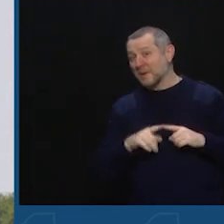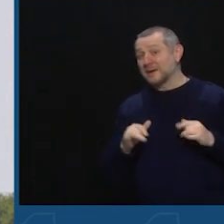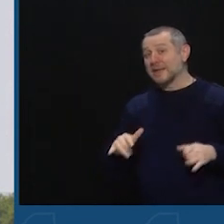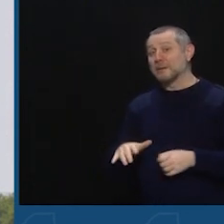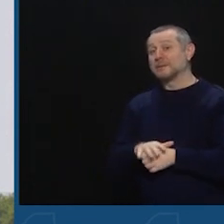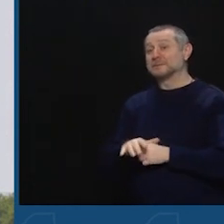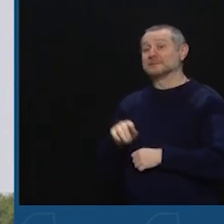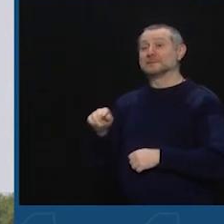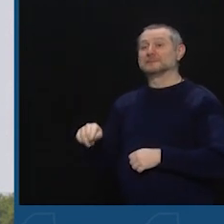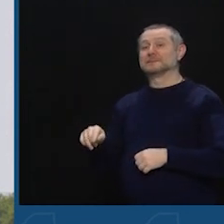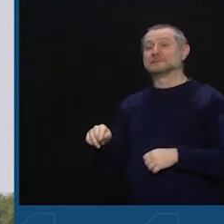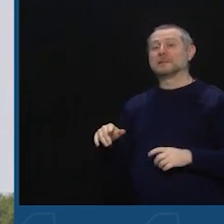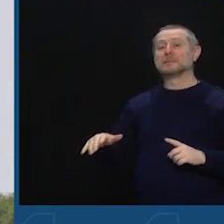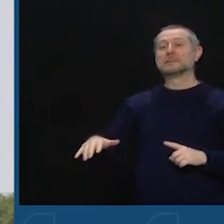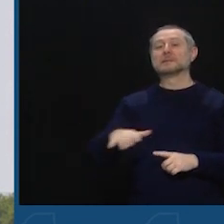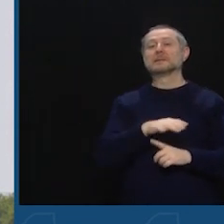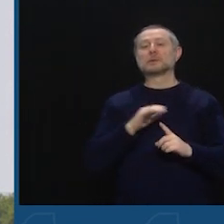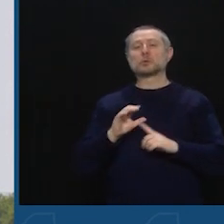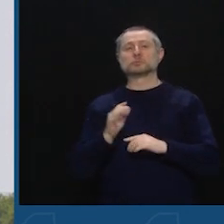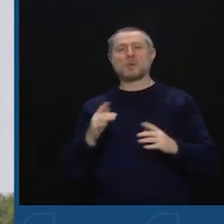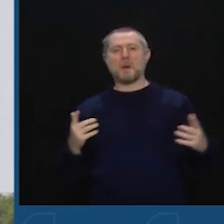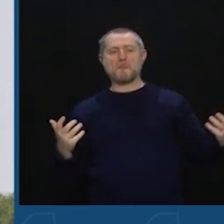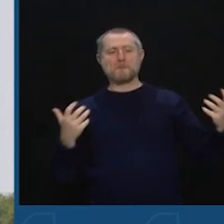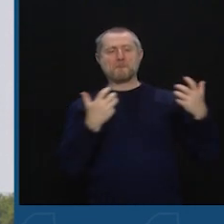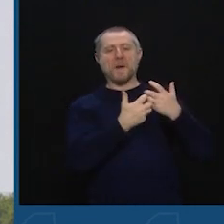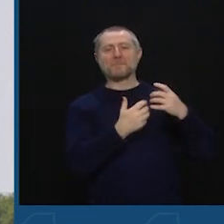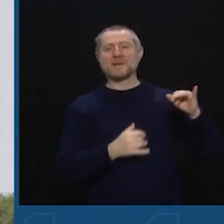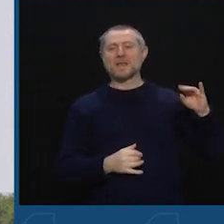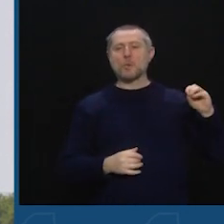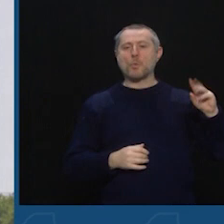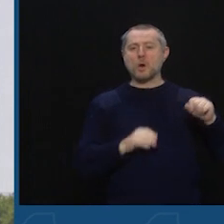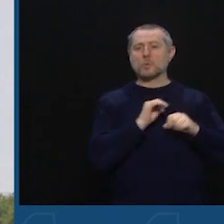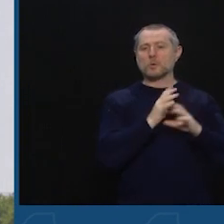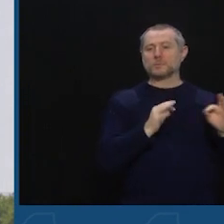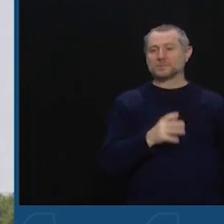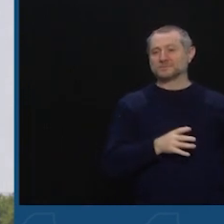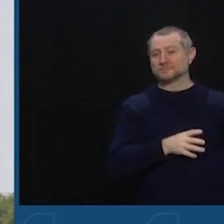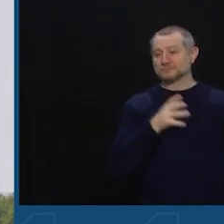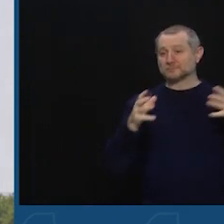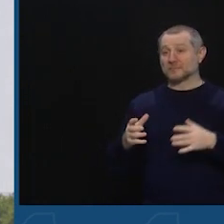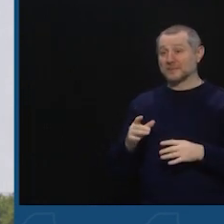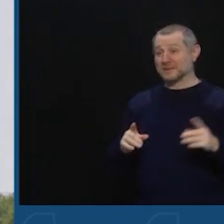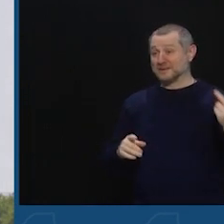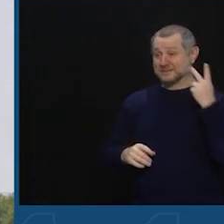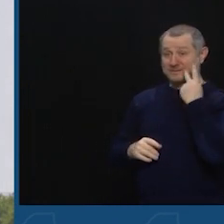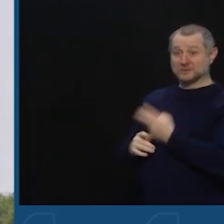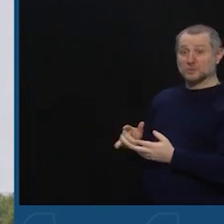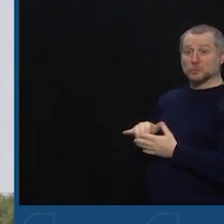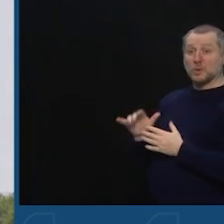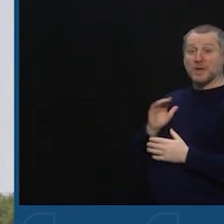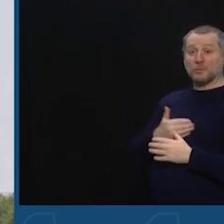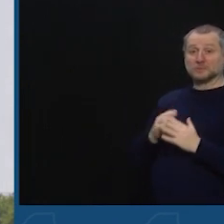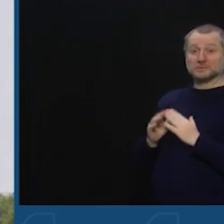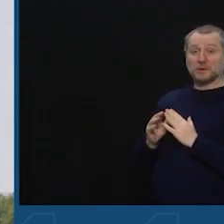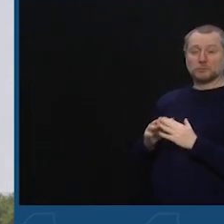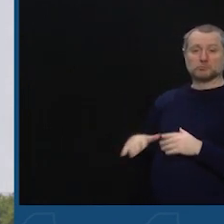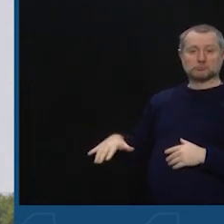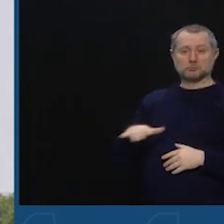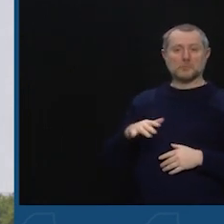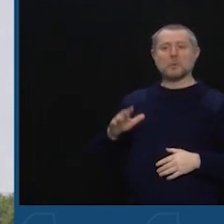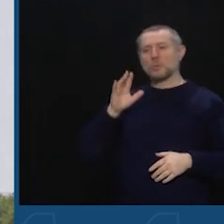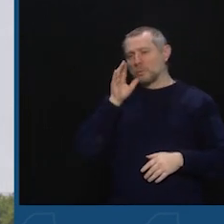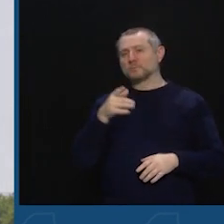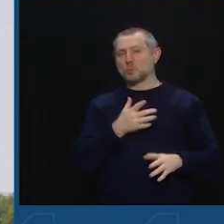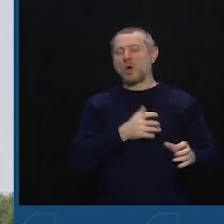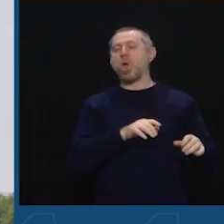environment, a culture for your employees that you're going to bring from all over the country. When they see the charm of our downtowns, they'll never go back, and